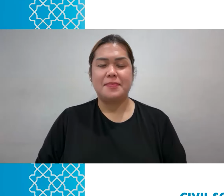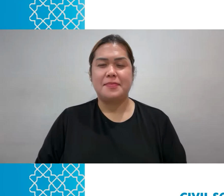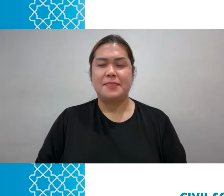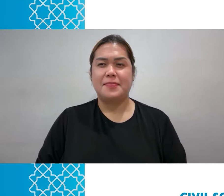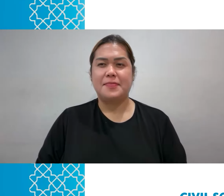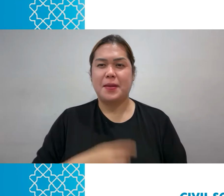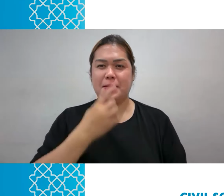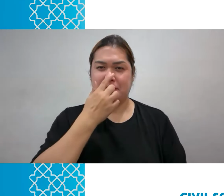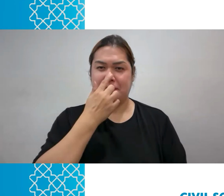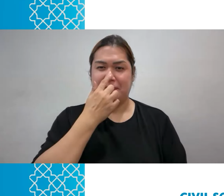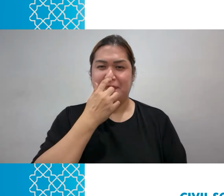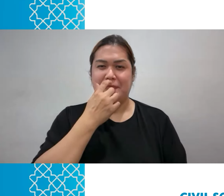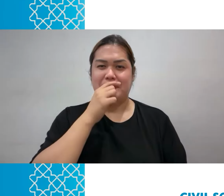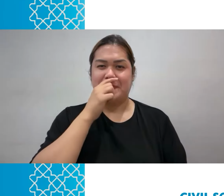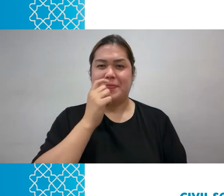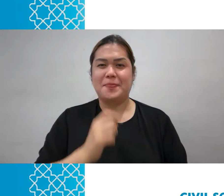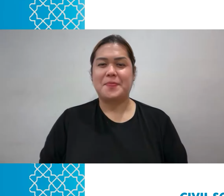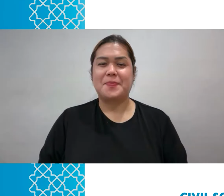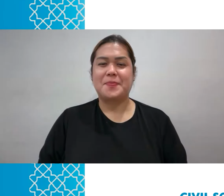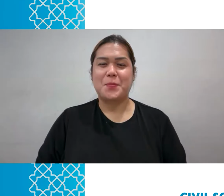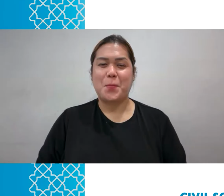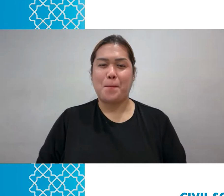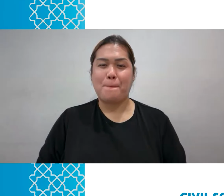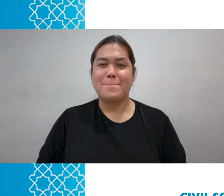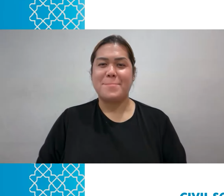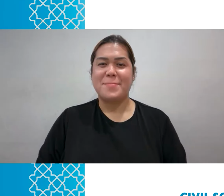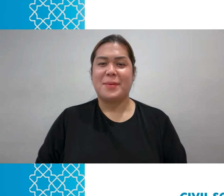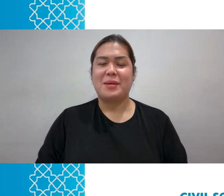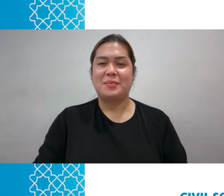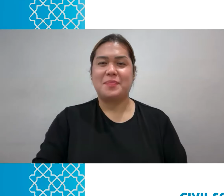Yes, here we go. All right. Well,